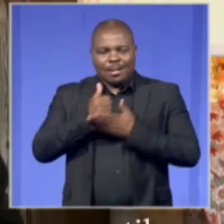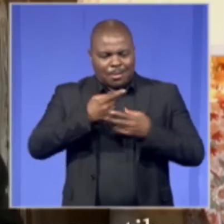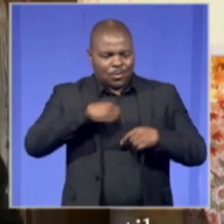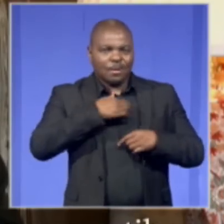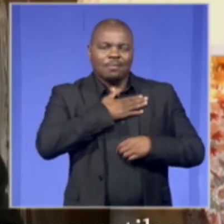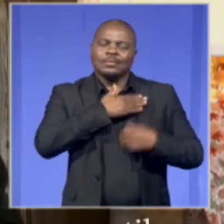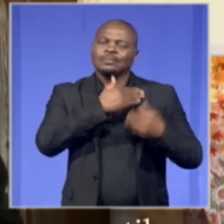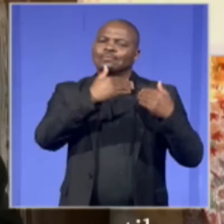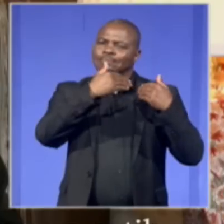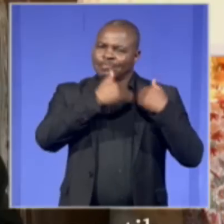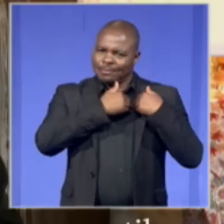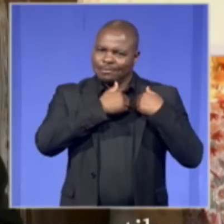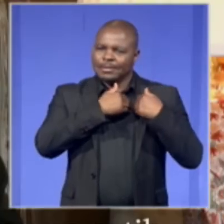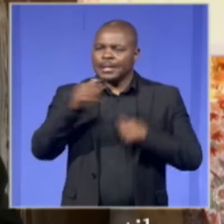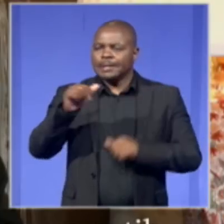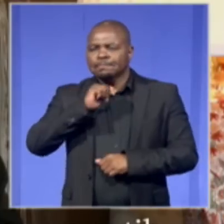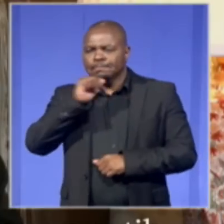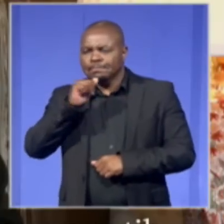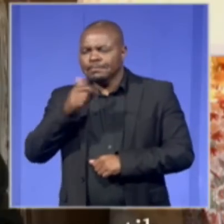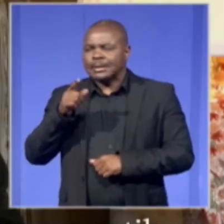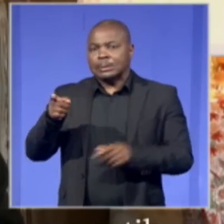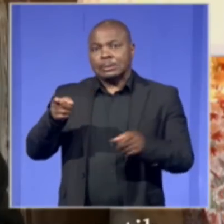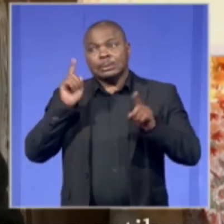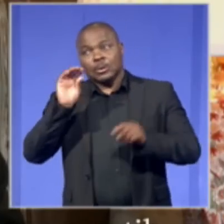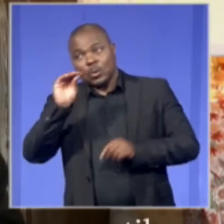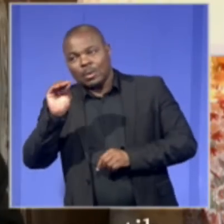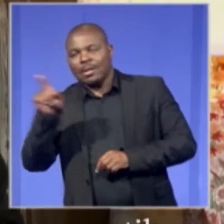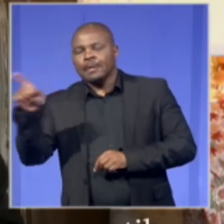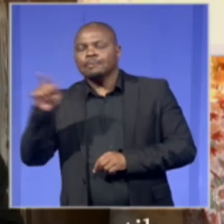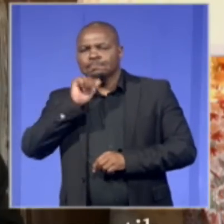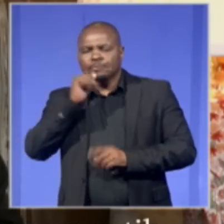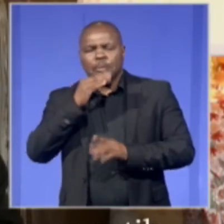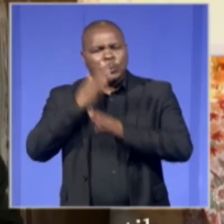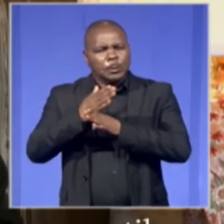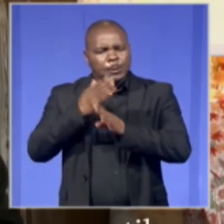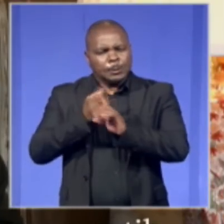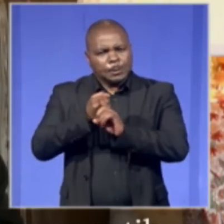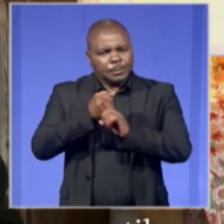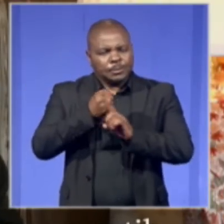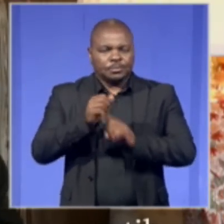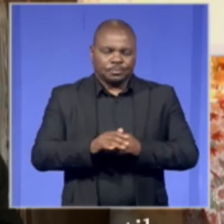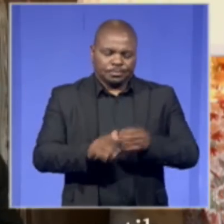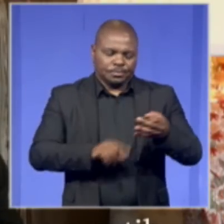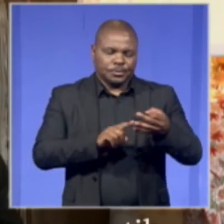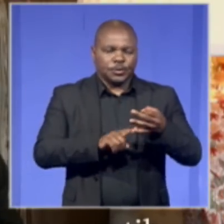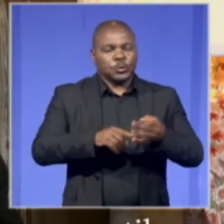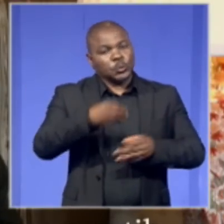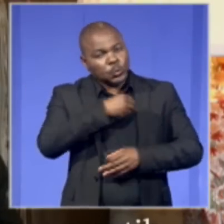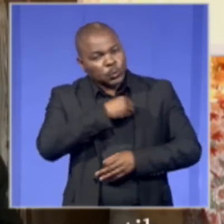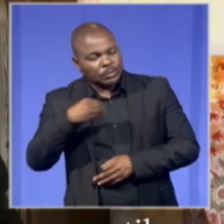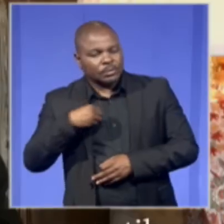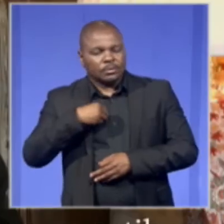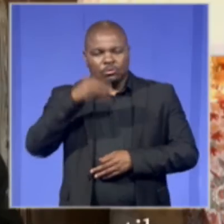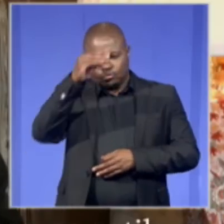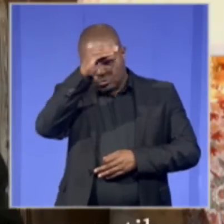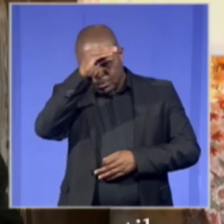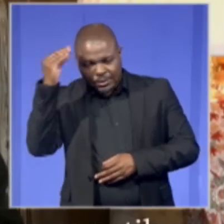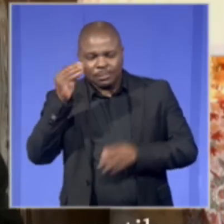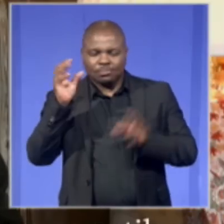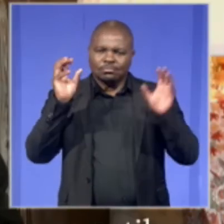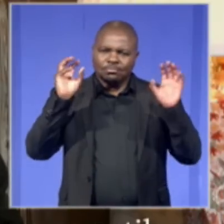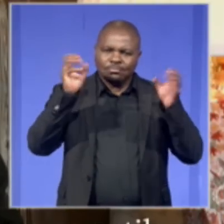great sacrifice to their own lives. We thank our doctors, our nurses, our paramedics,